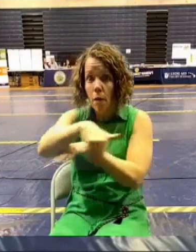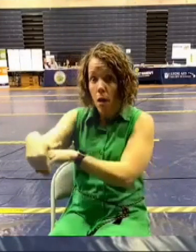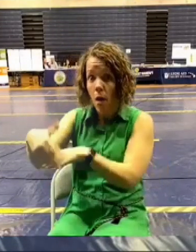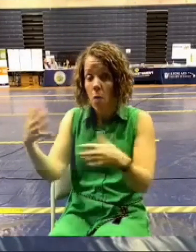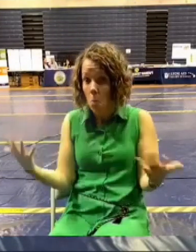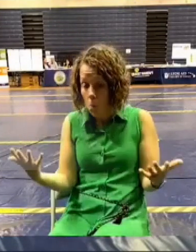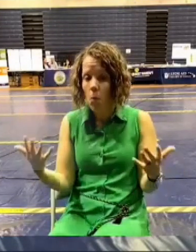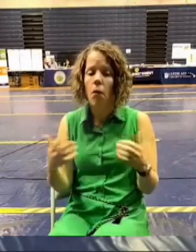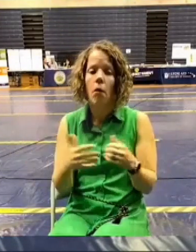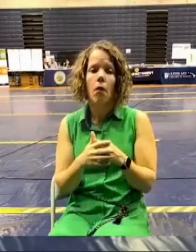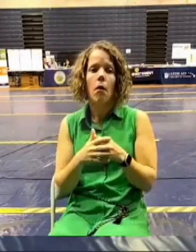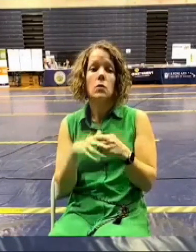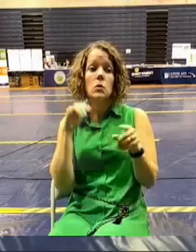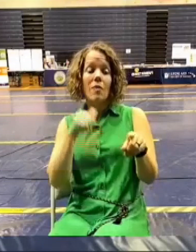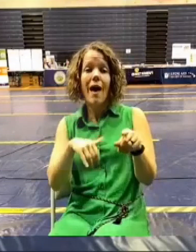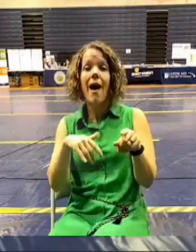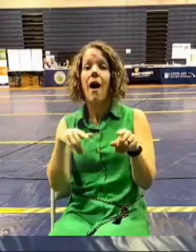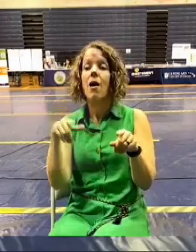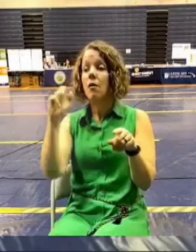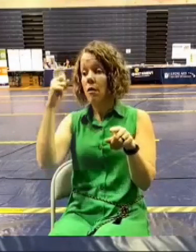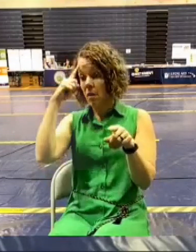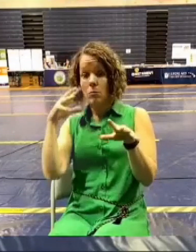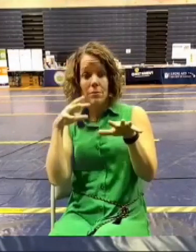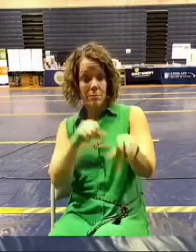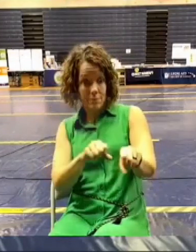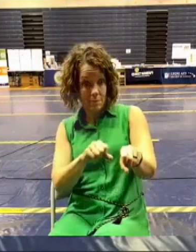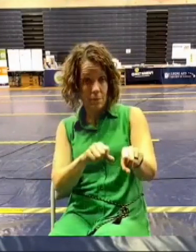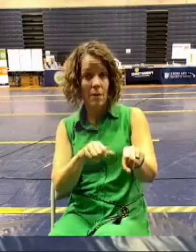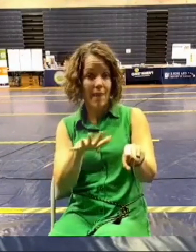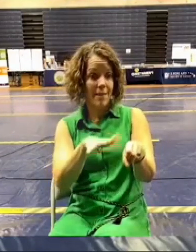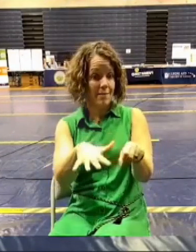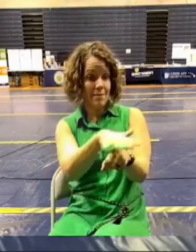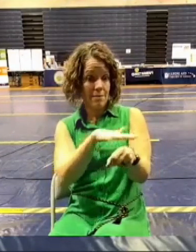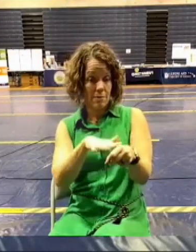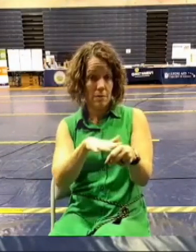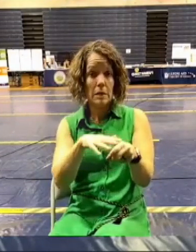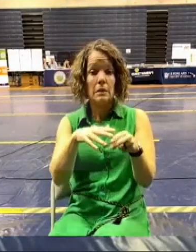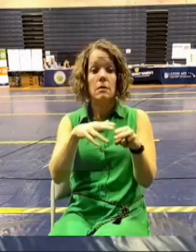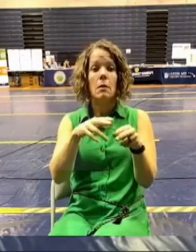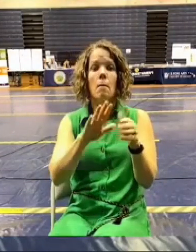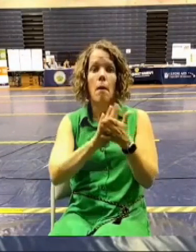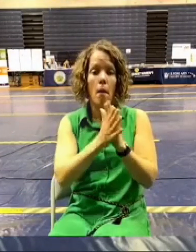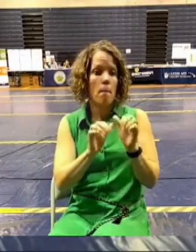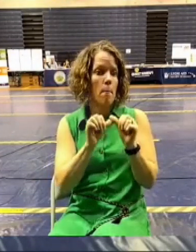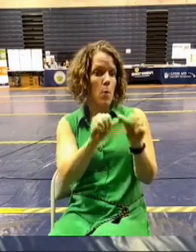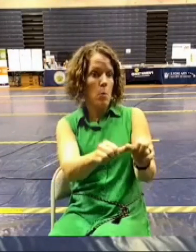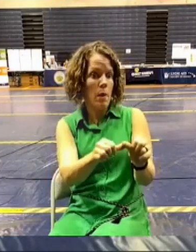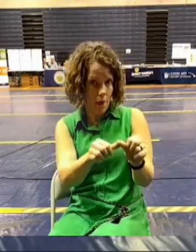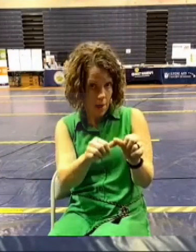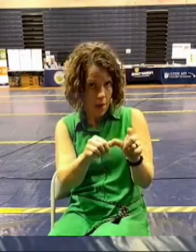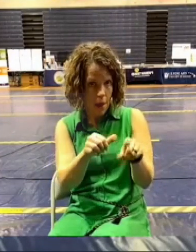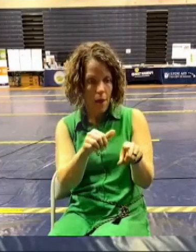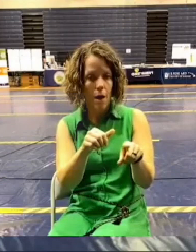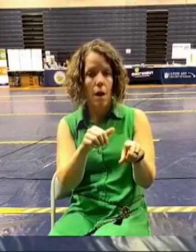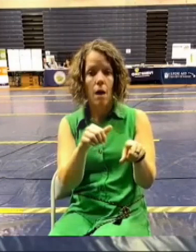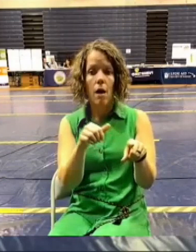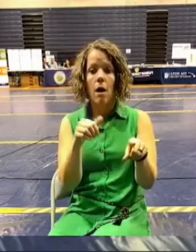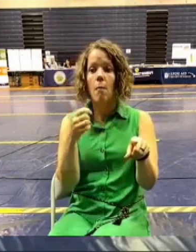in Central Maui, and then after 45 days, you bypass Oahu. I brought this up weeks